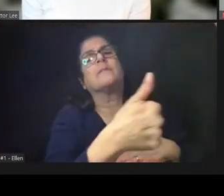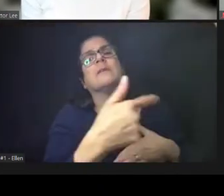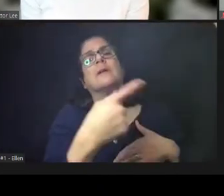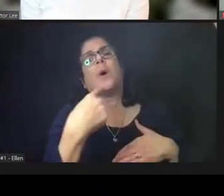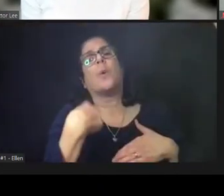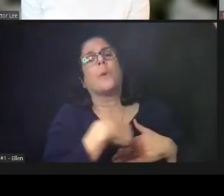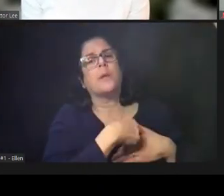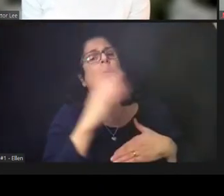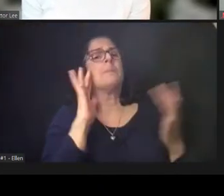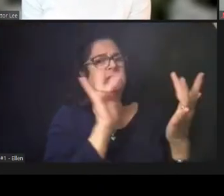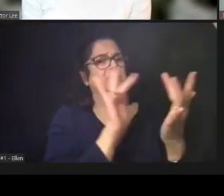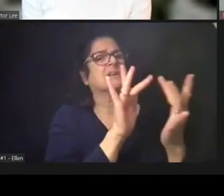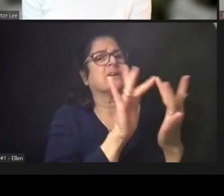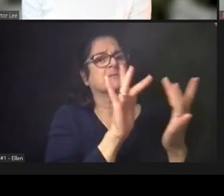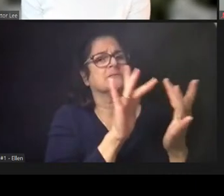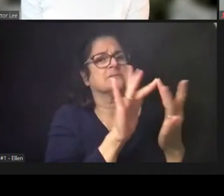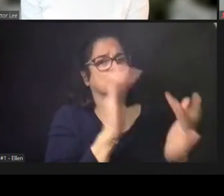either.